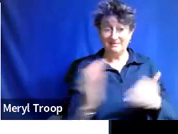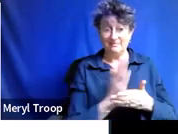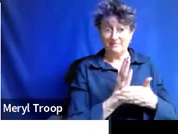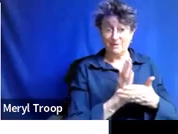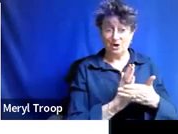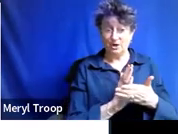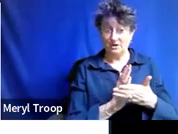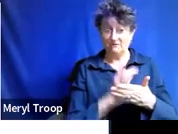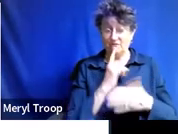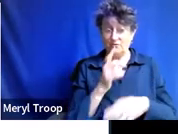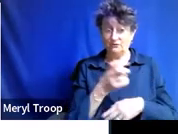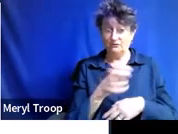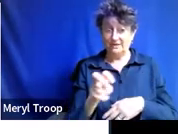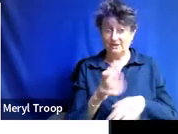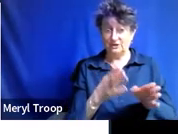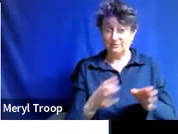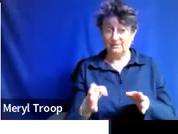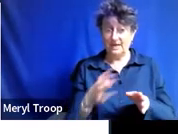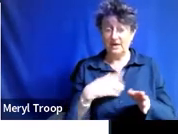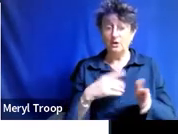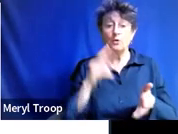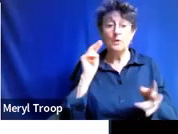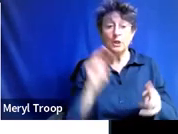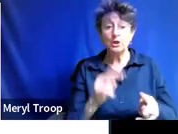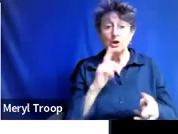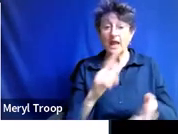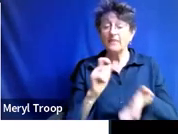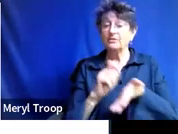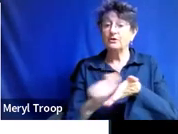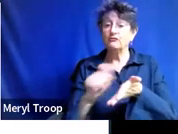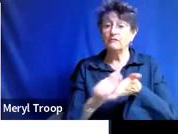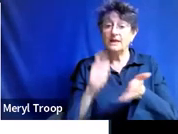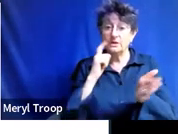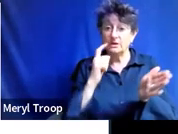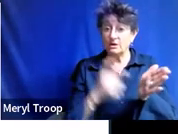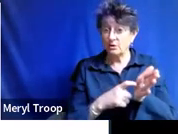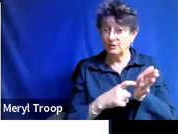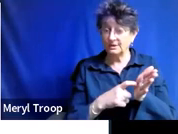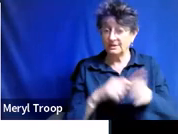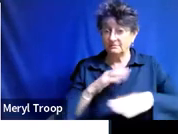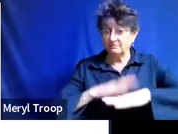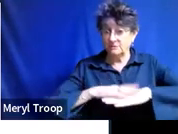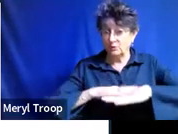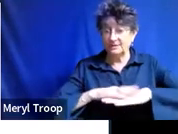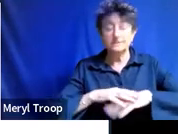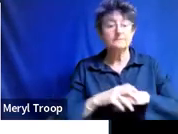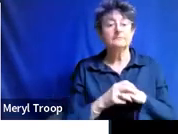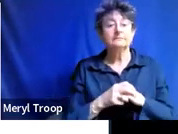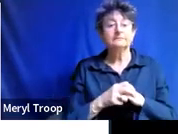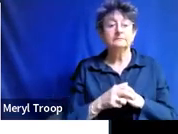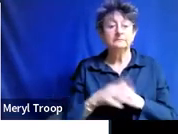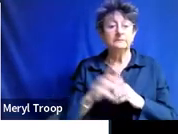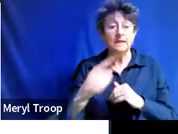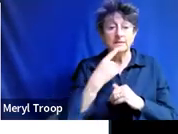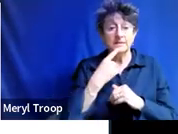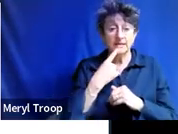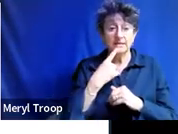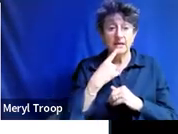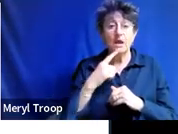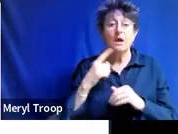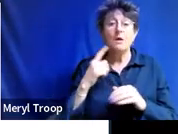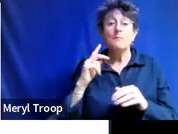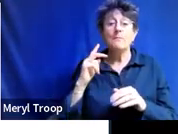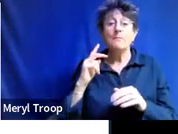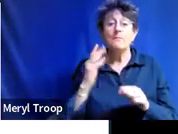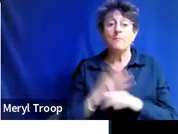we look for in the written notice. And this is just a statement around that post-secondary goals were updated. And so along